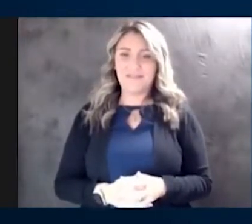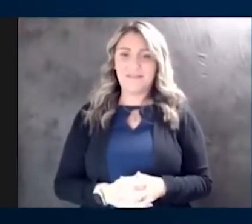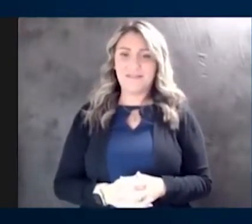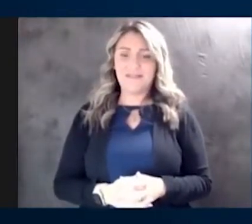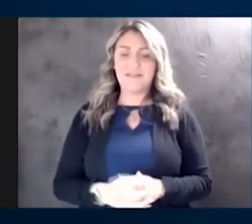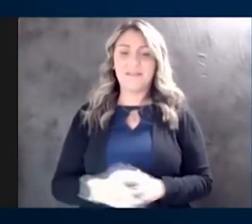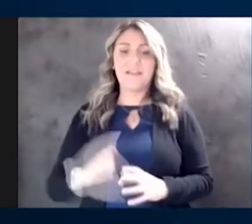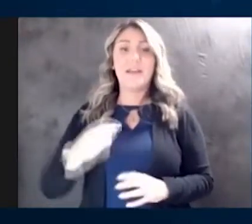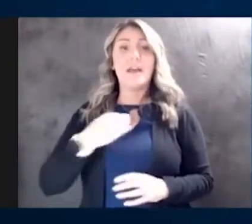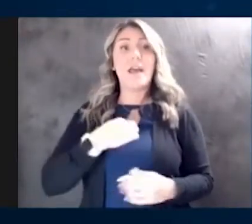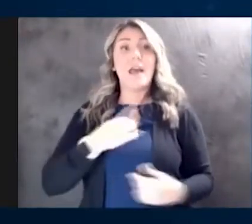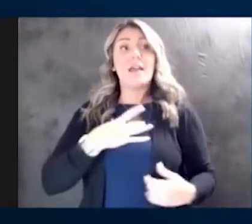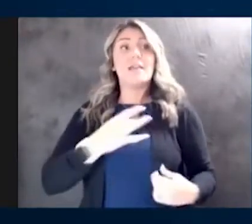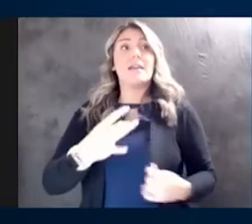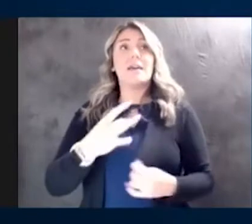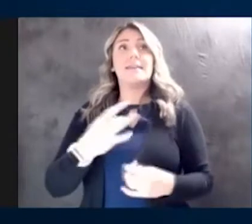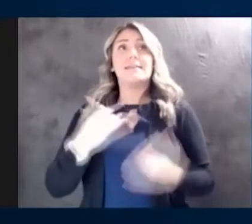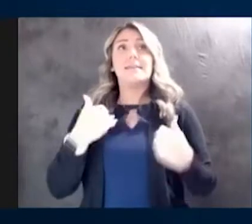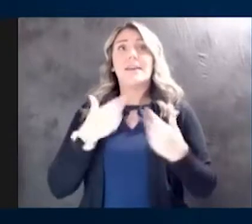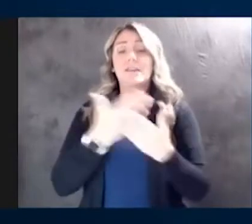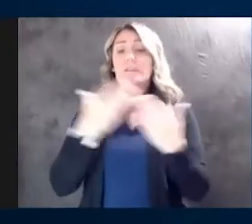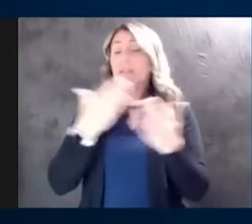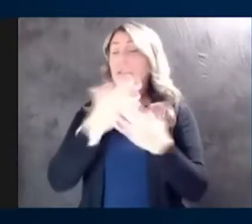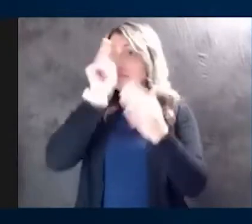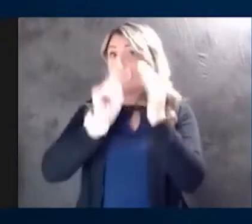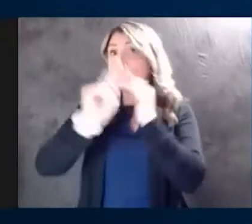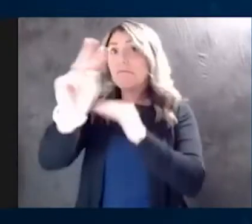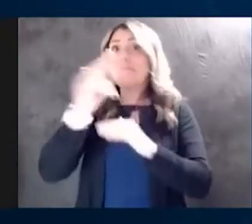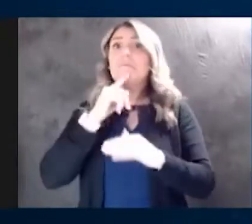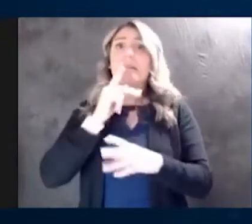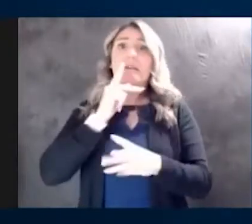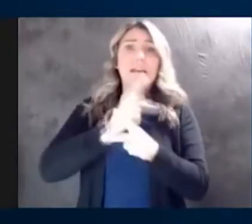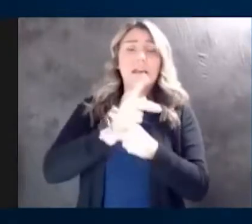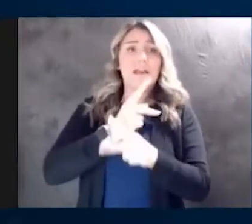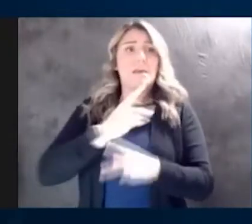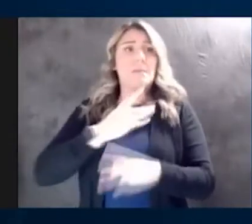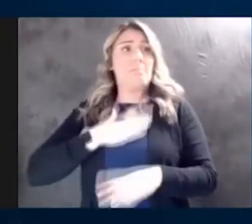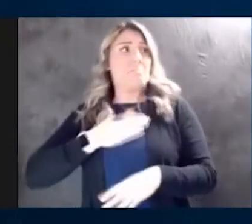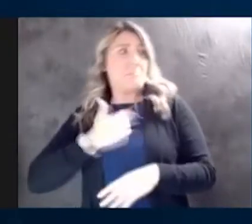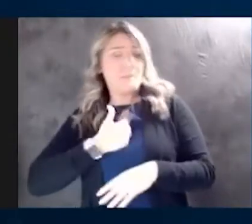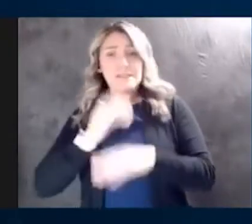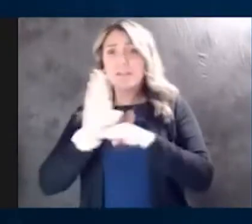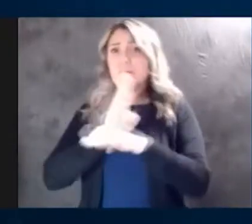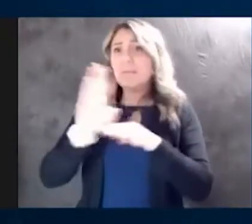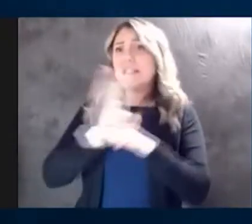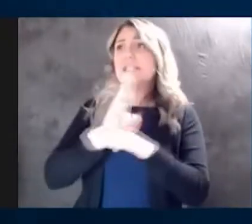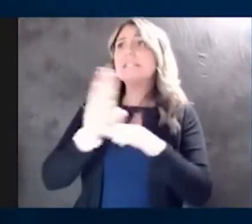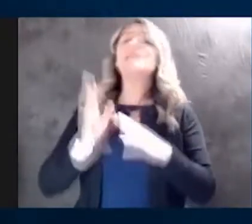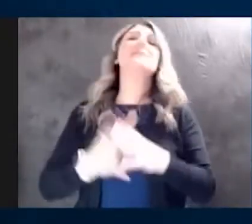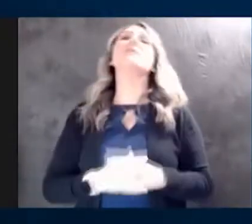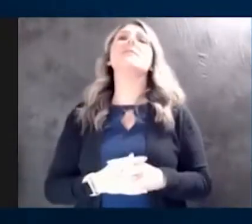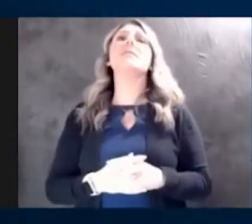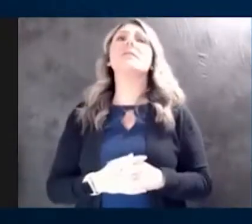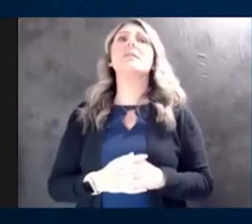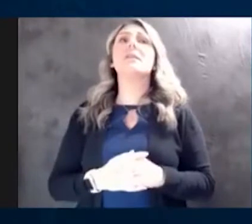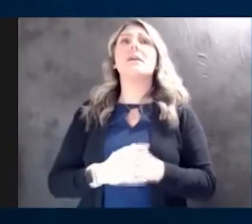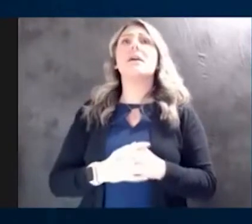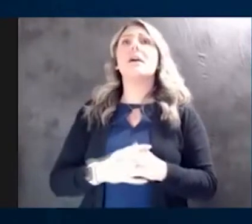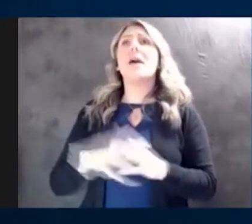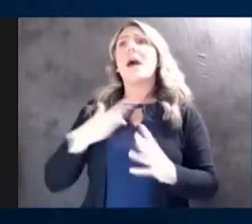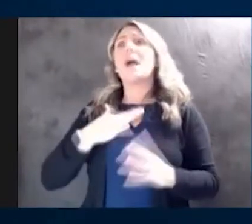I like to have things to look forward to. I like to keep myself busy. I like to keep myself